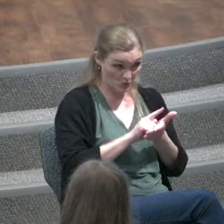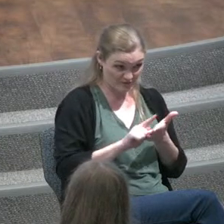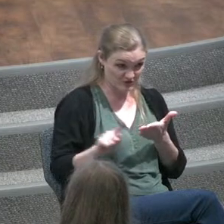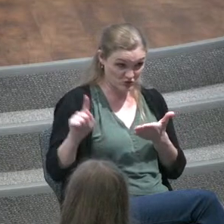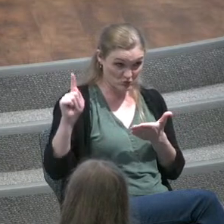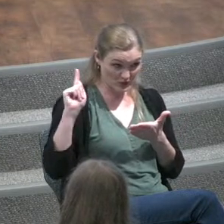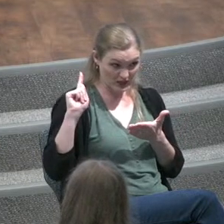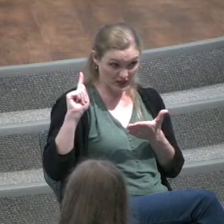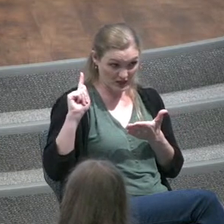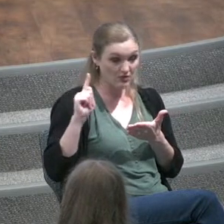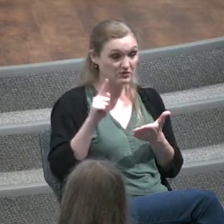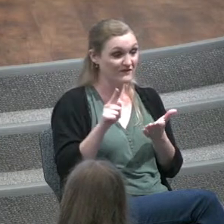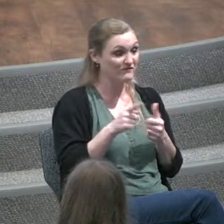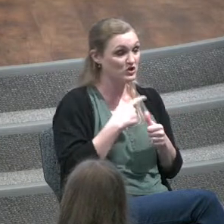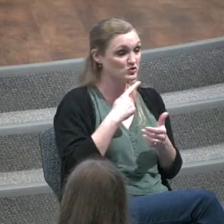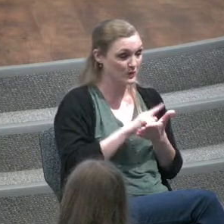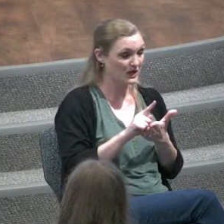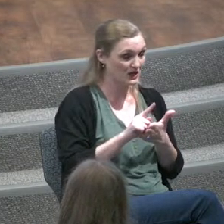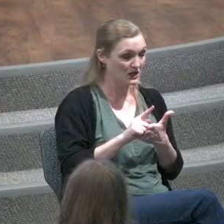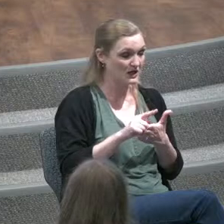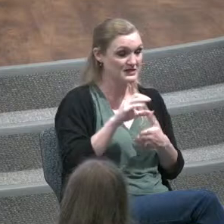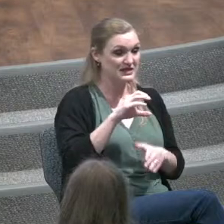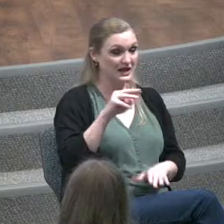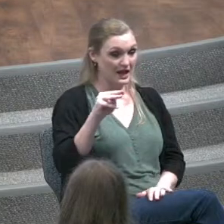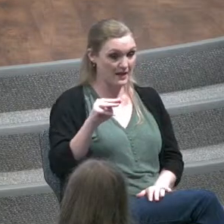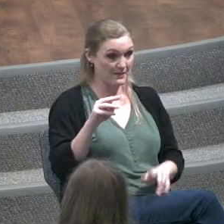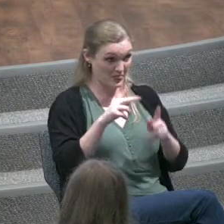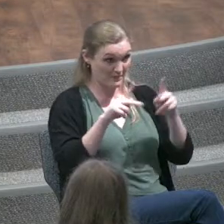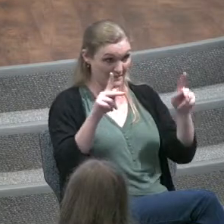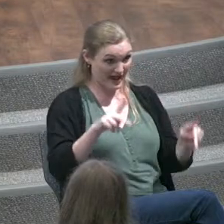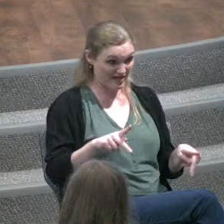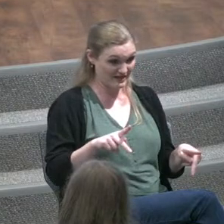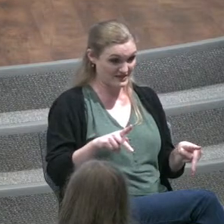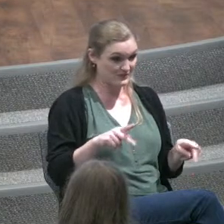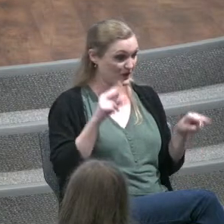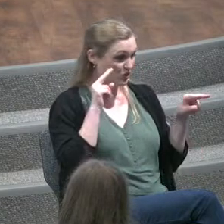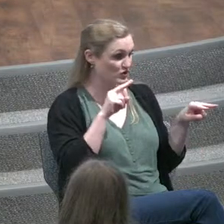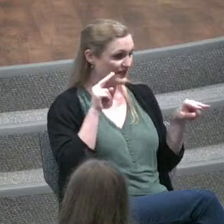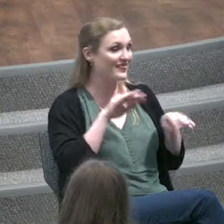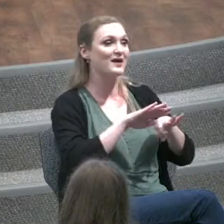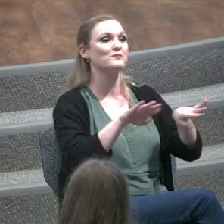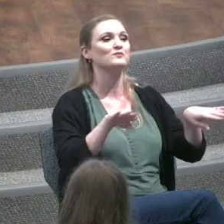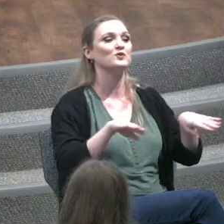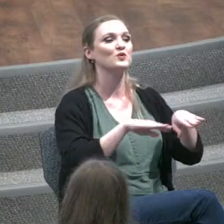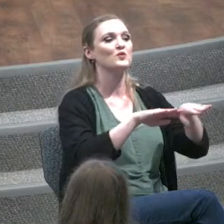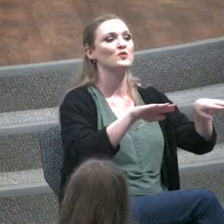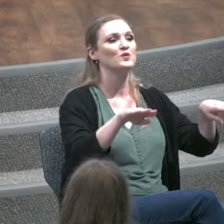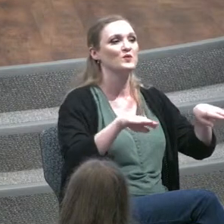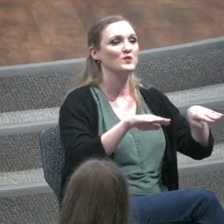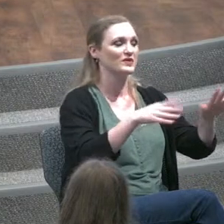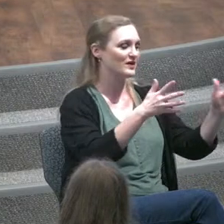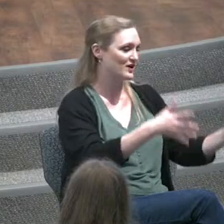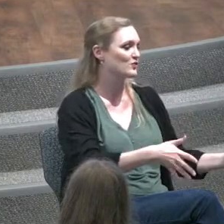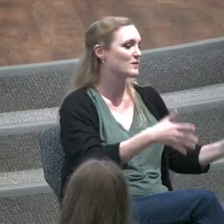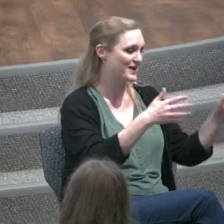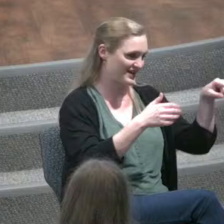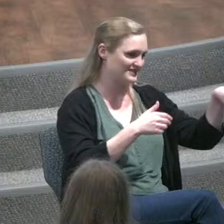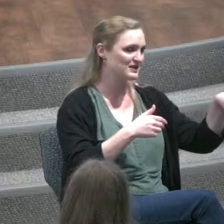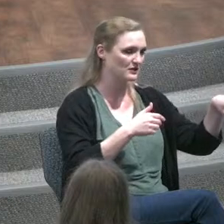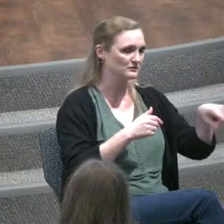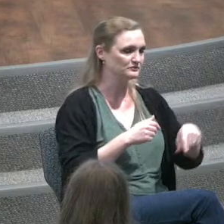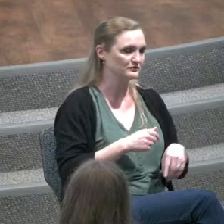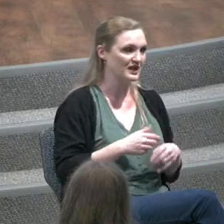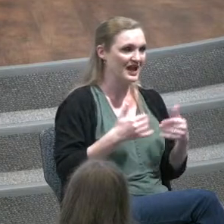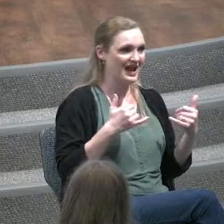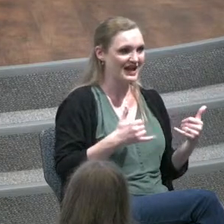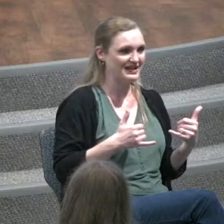week 1 in Caesarea Maritima, in the palace there, right on the Mediterranean, we looked at the swimming pool that was the remains of the swimming pool